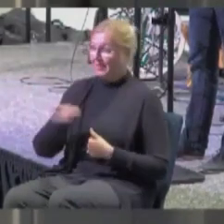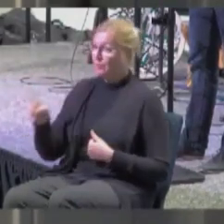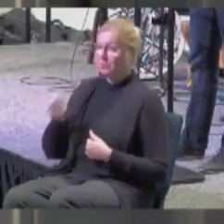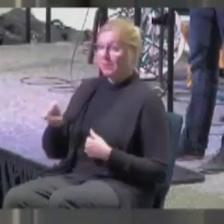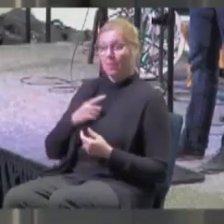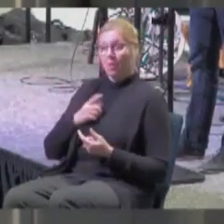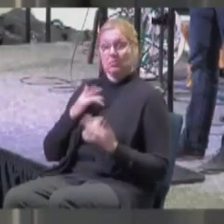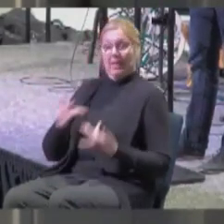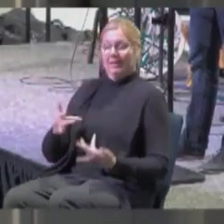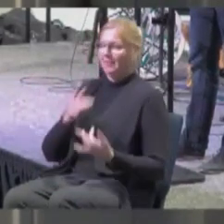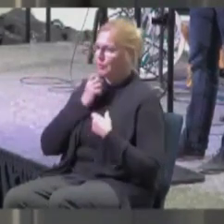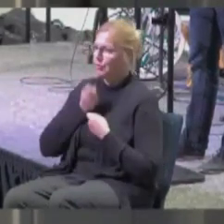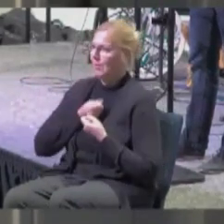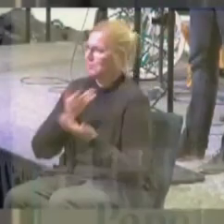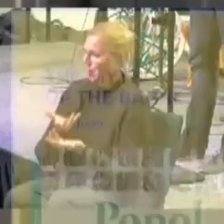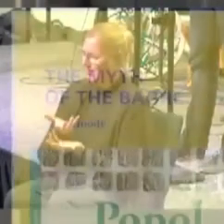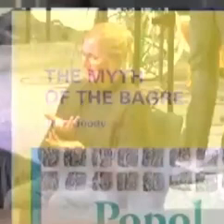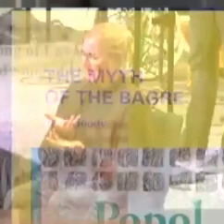them.